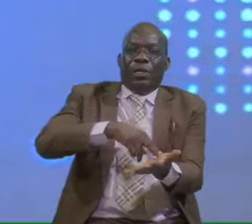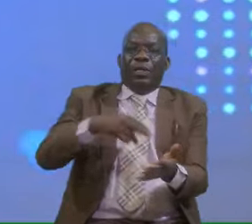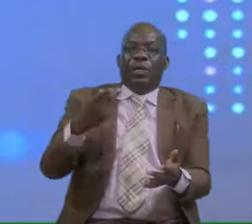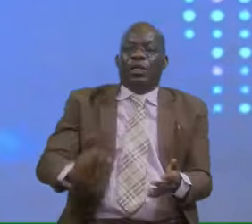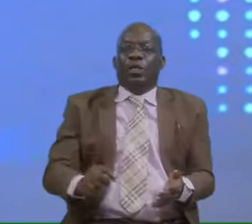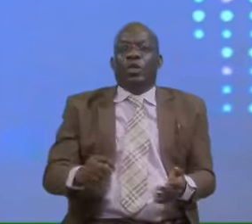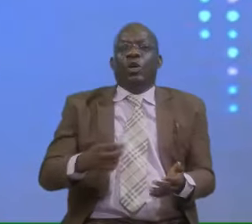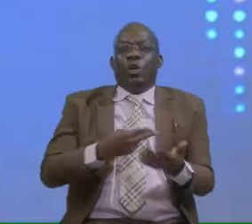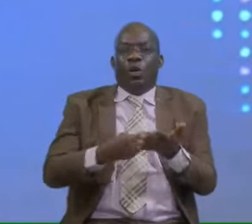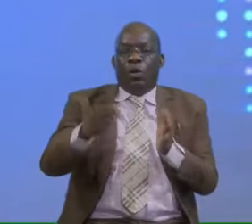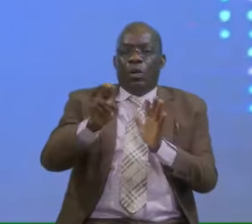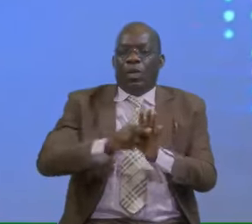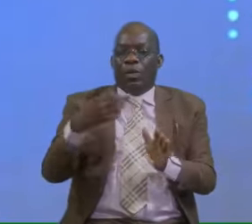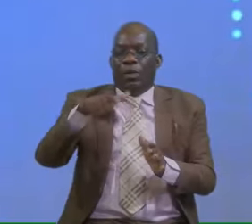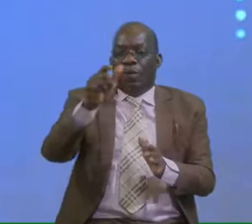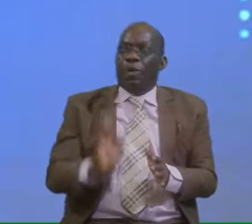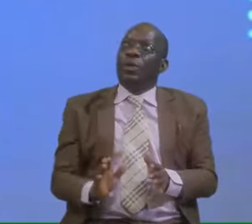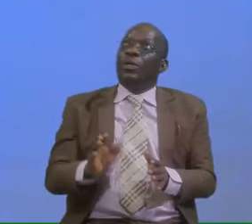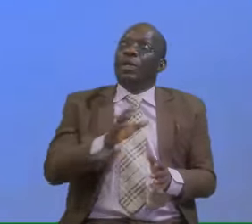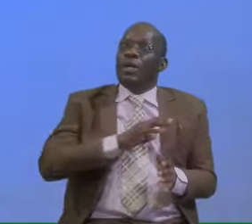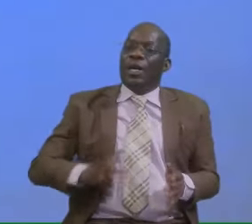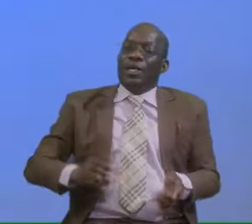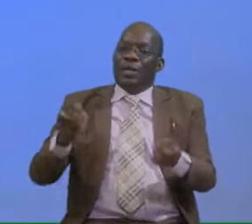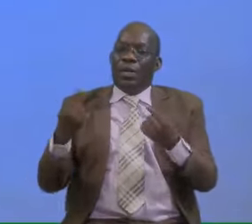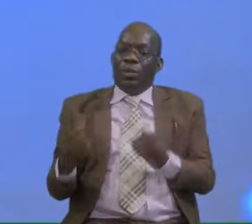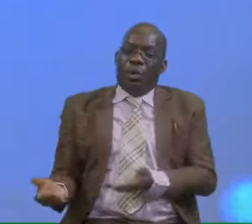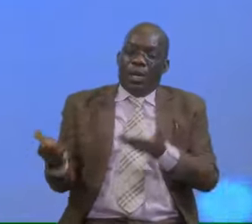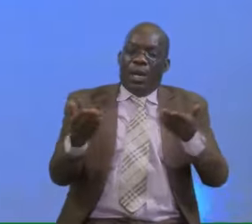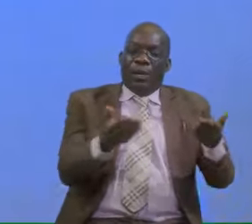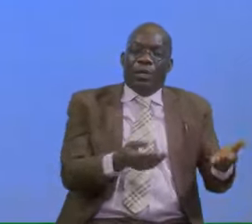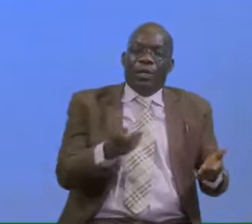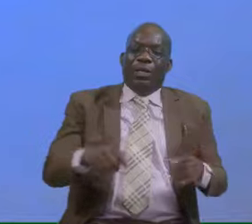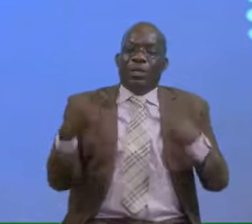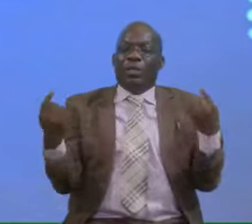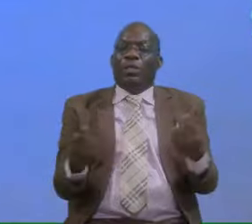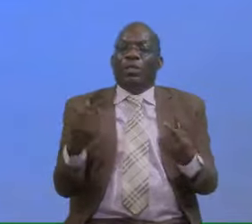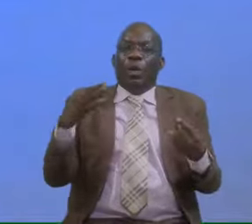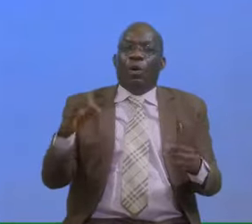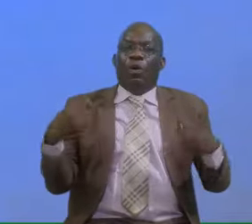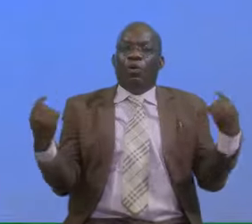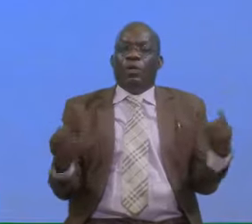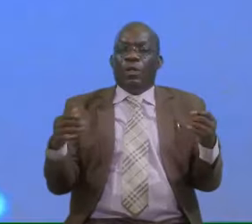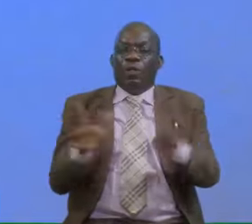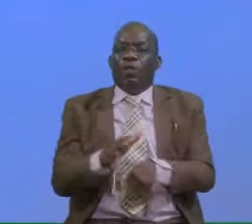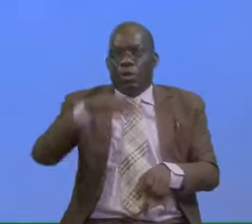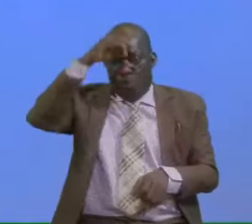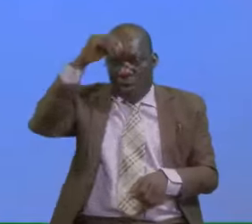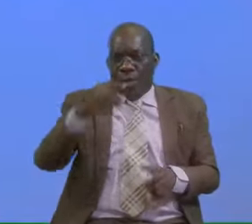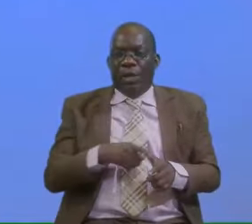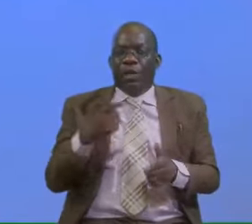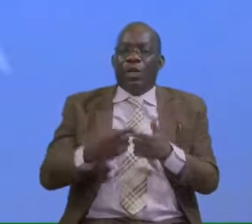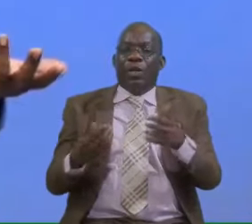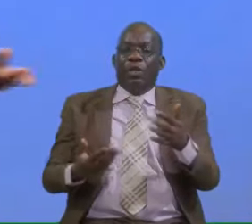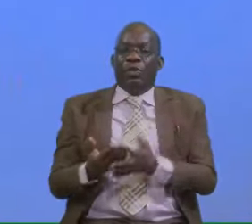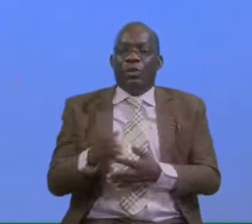Christ came bearing the sin of sinful man. And then through Christ, in